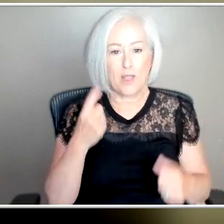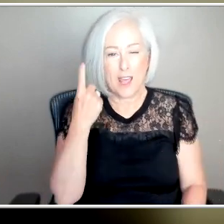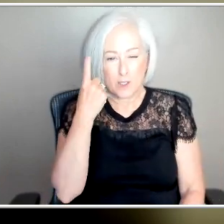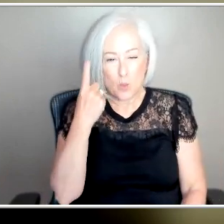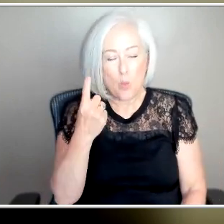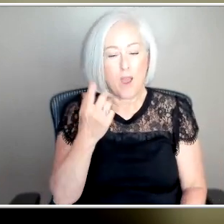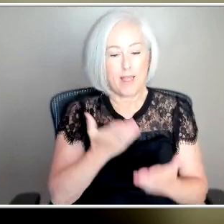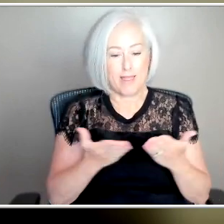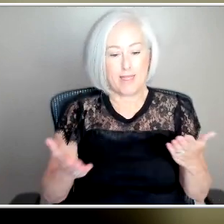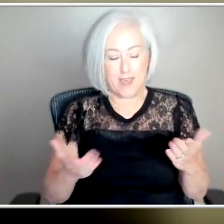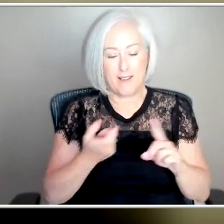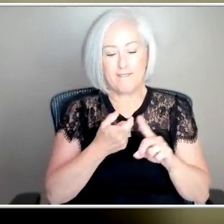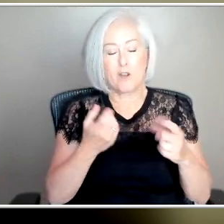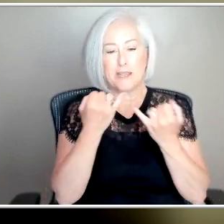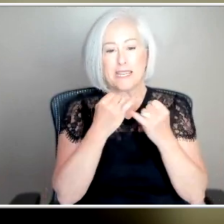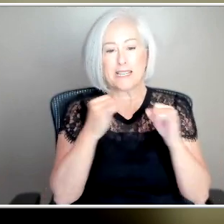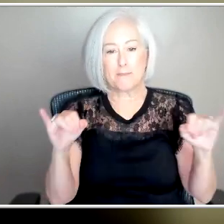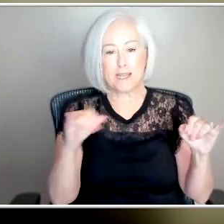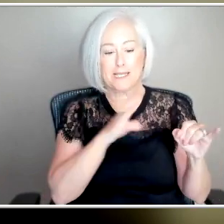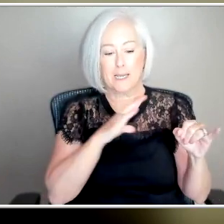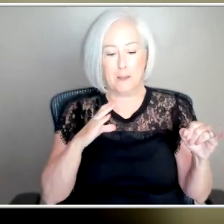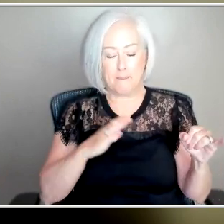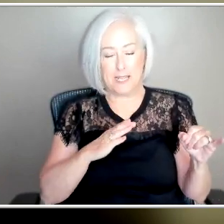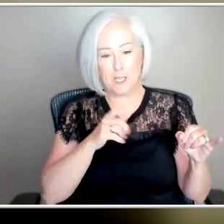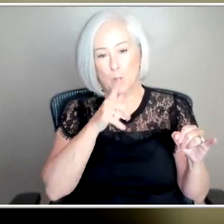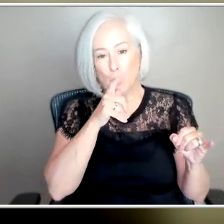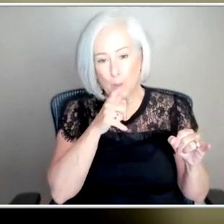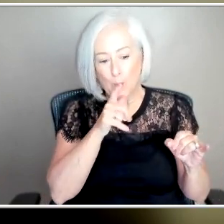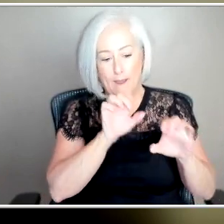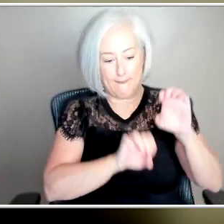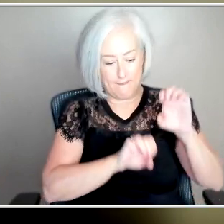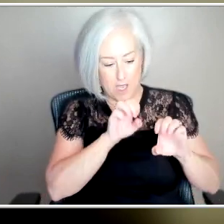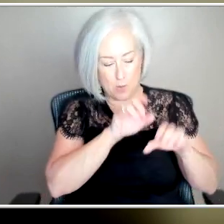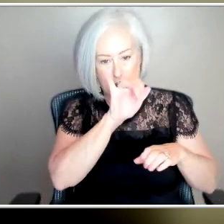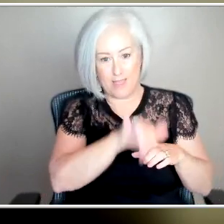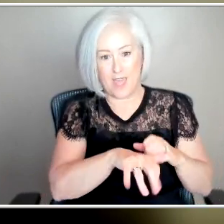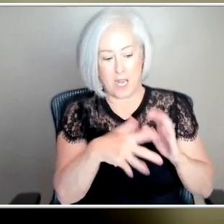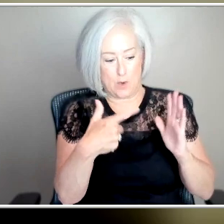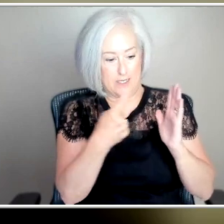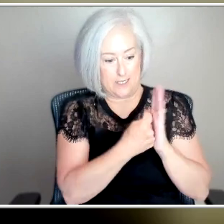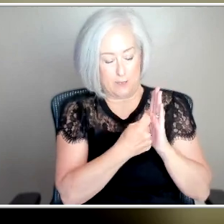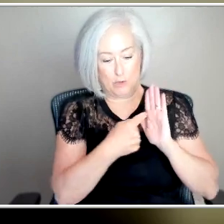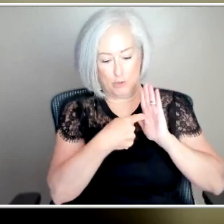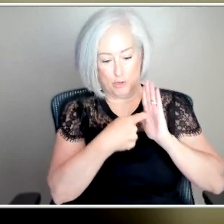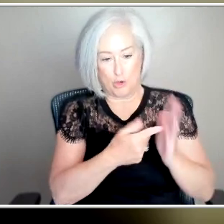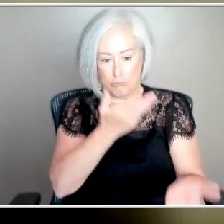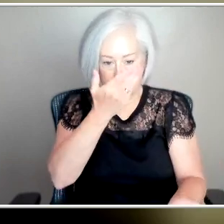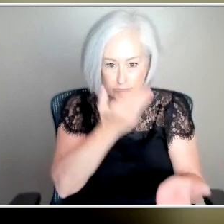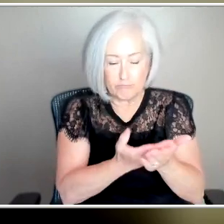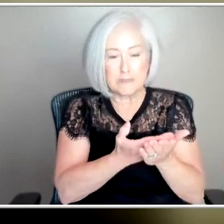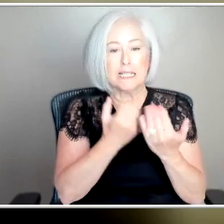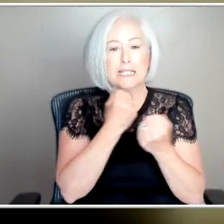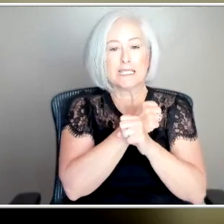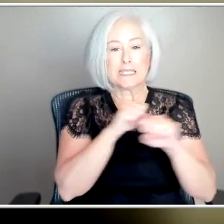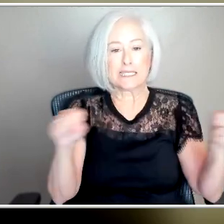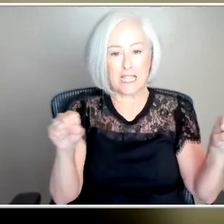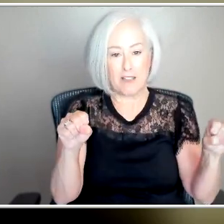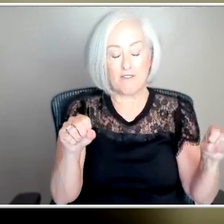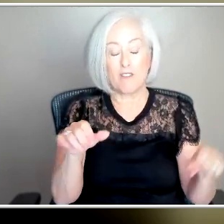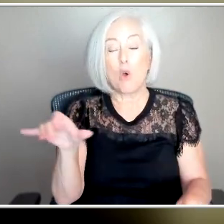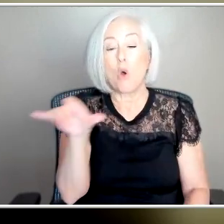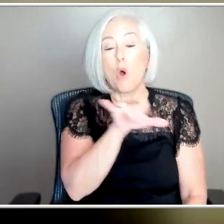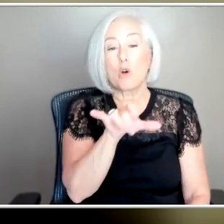evaluating committee, showing that these vaccines are safe. And as of note, they also looked at Novavax